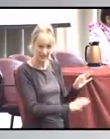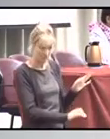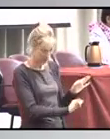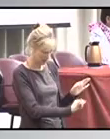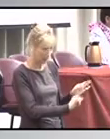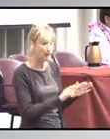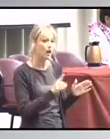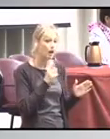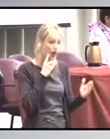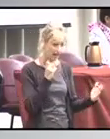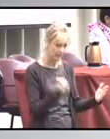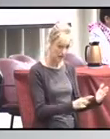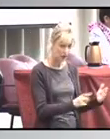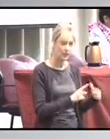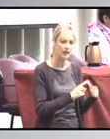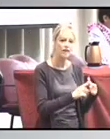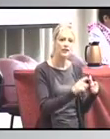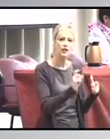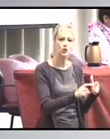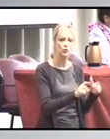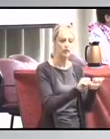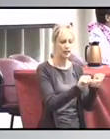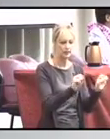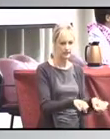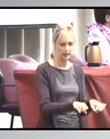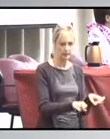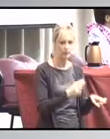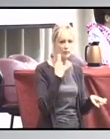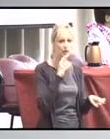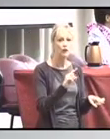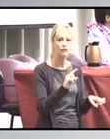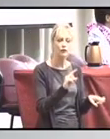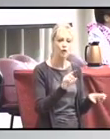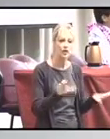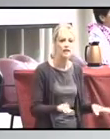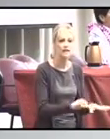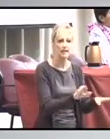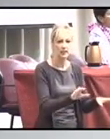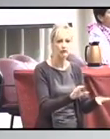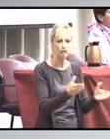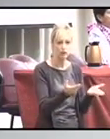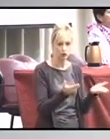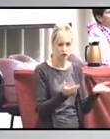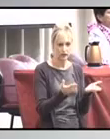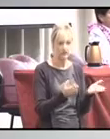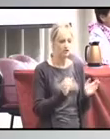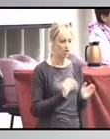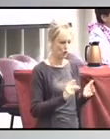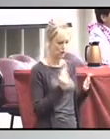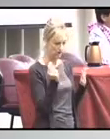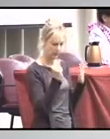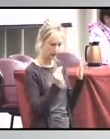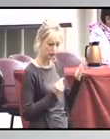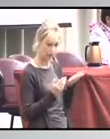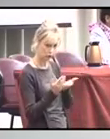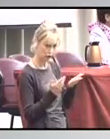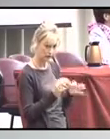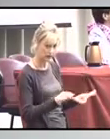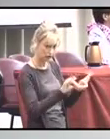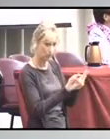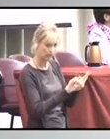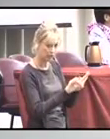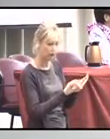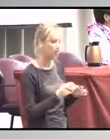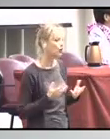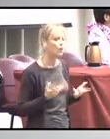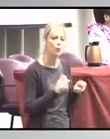Once you identify it, you actually have to have a system for delivering your services. So, okay, you know, these are the services that are critical.